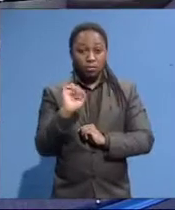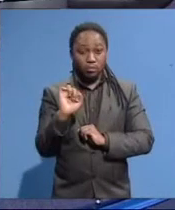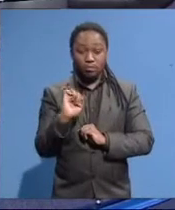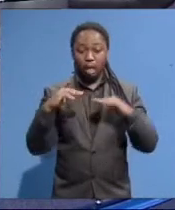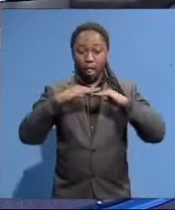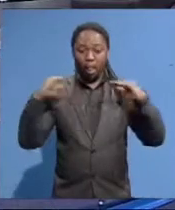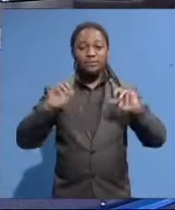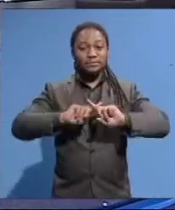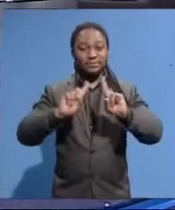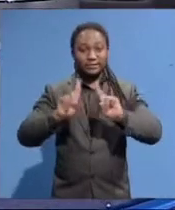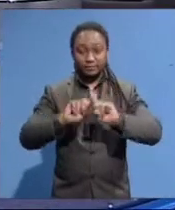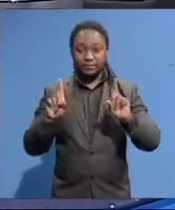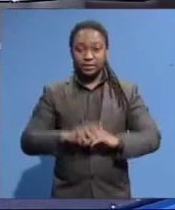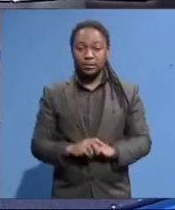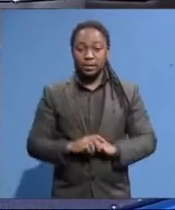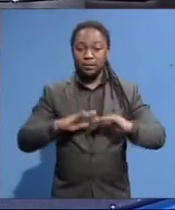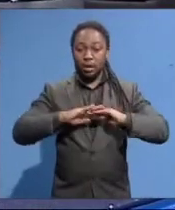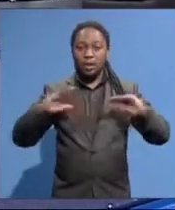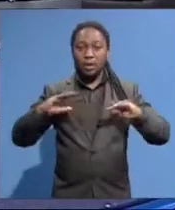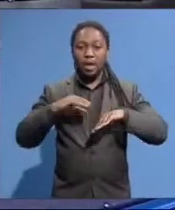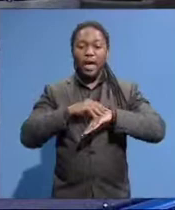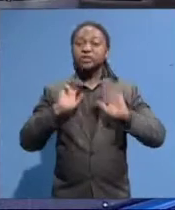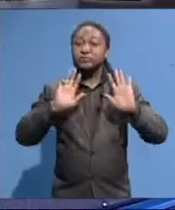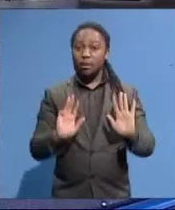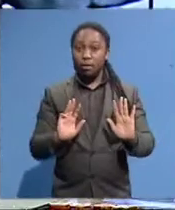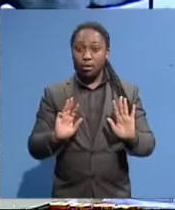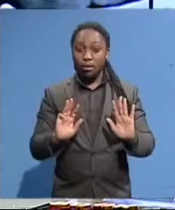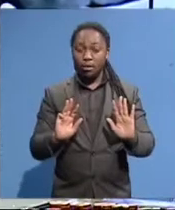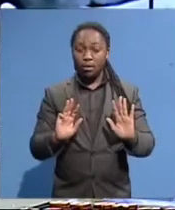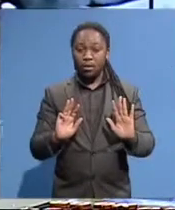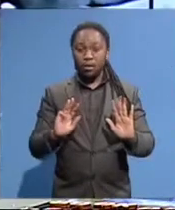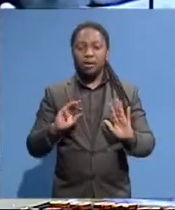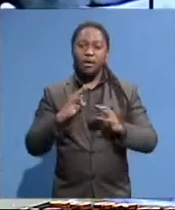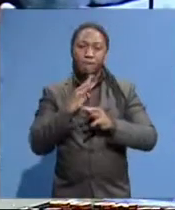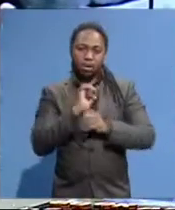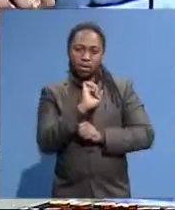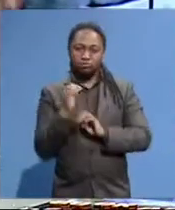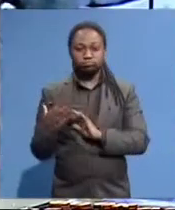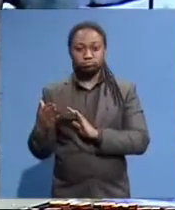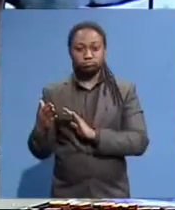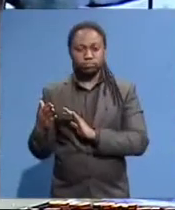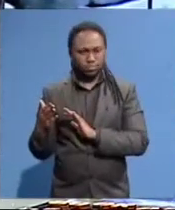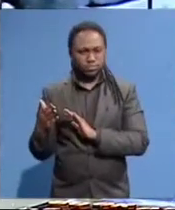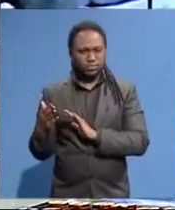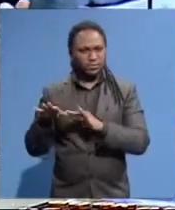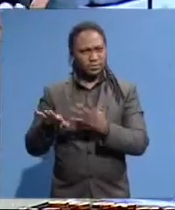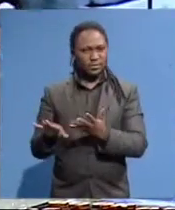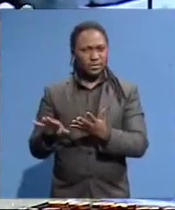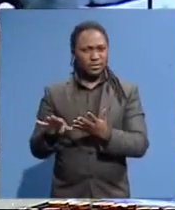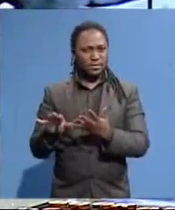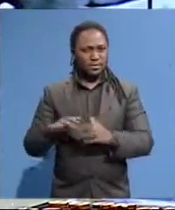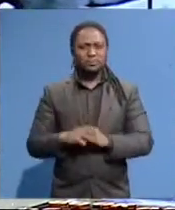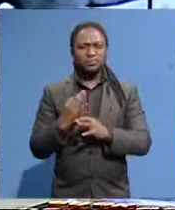levels. And we look at those different levels. At the age of 9, when Nelson Mandela lost his father, the aspect of communication came in terms of how